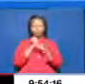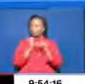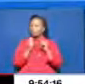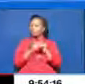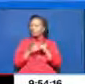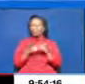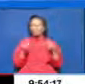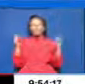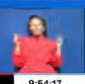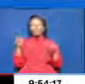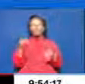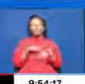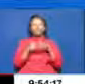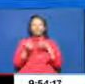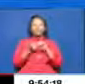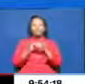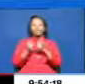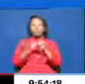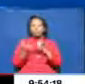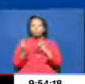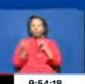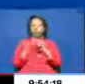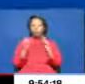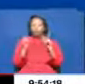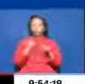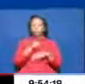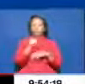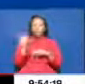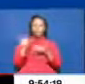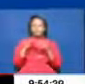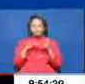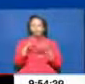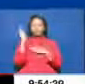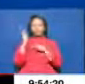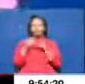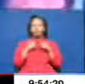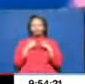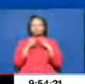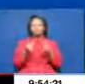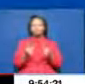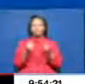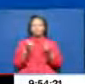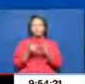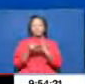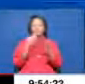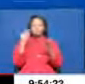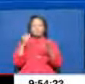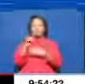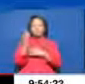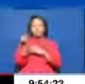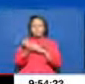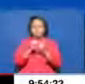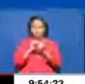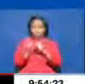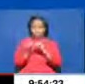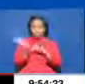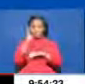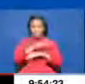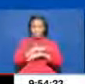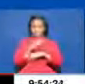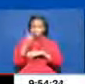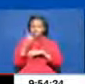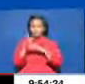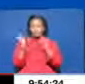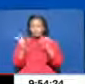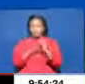the games, even as she loaded her charges for exhibiting bravery before their first game on the 29th against New